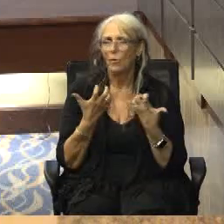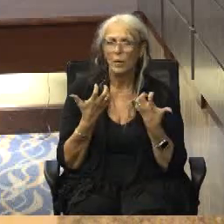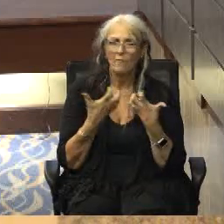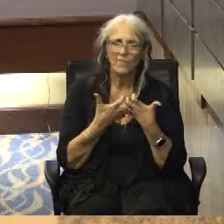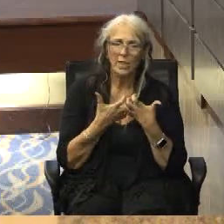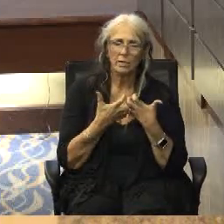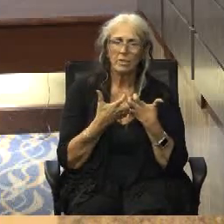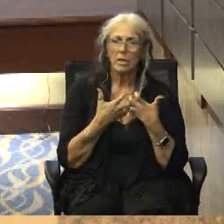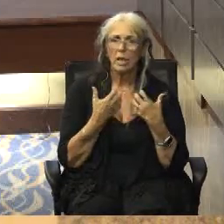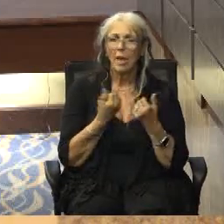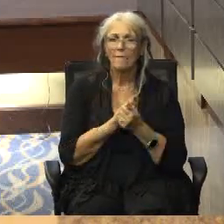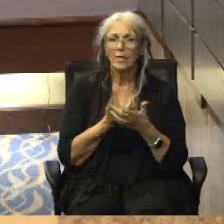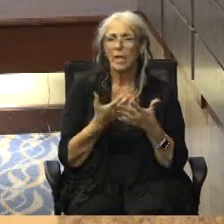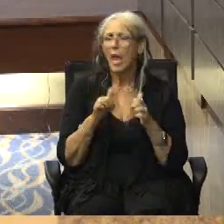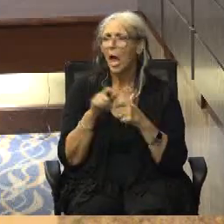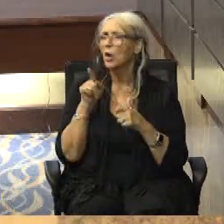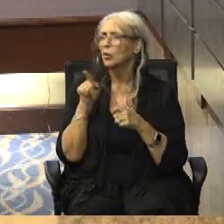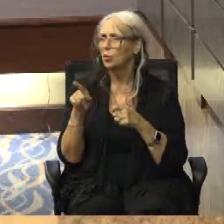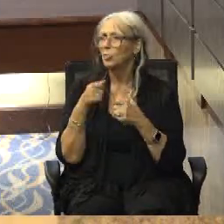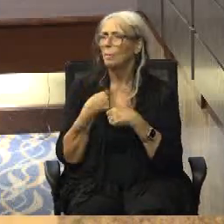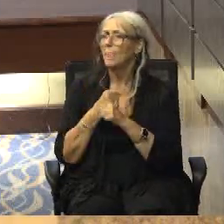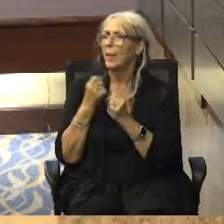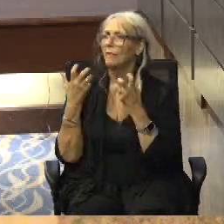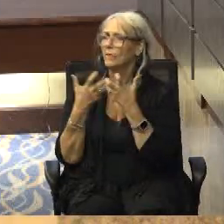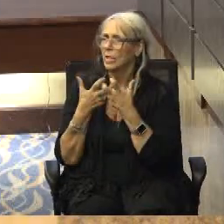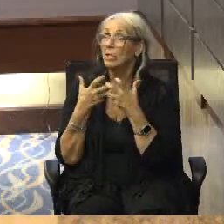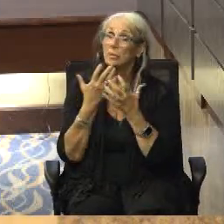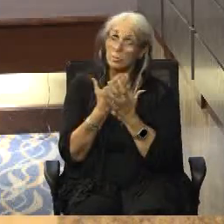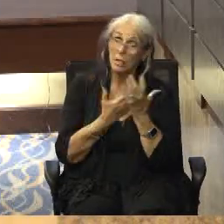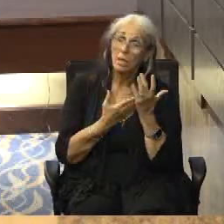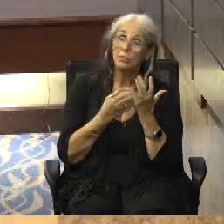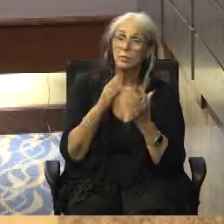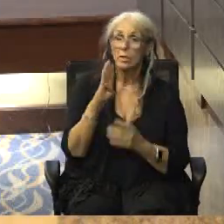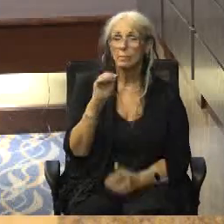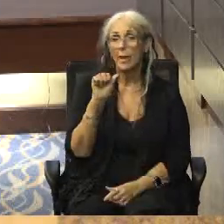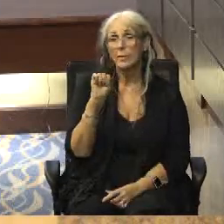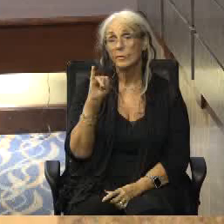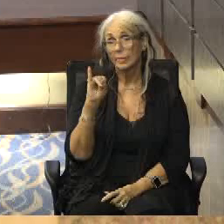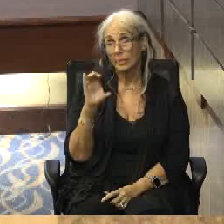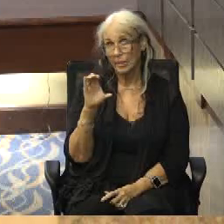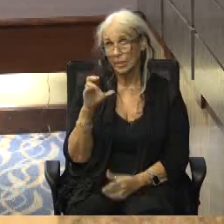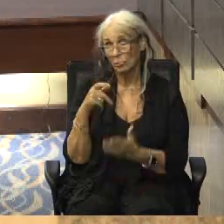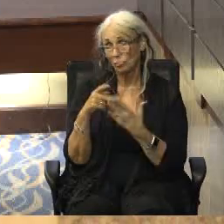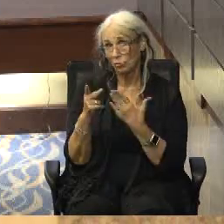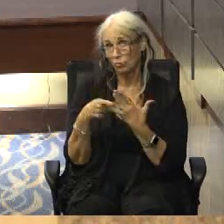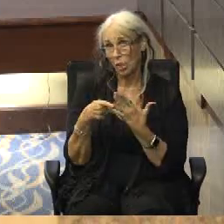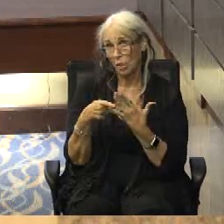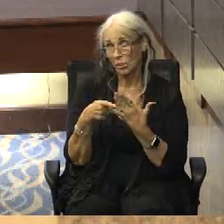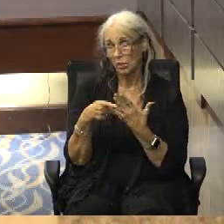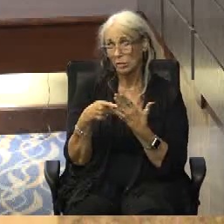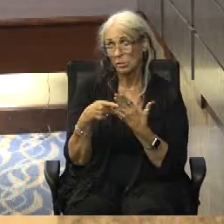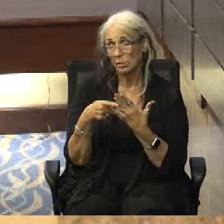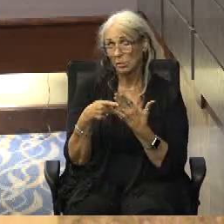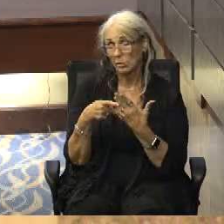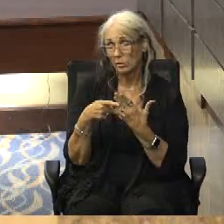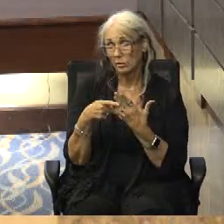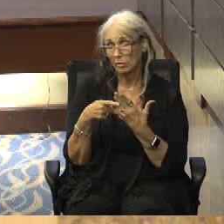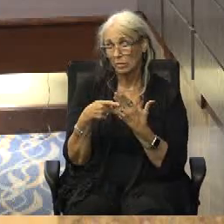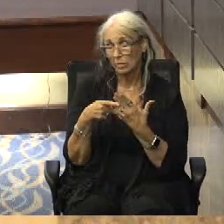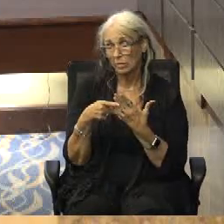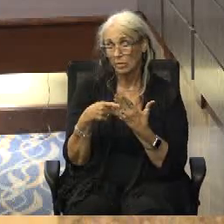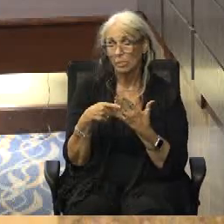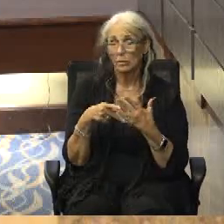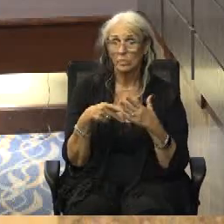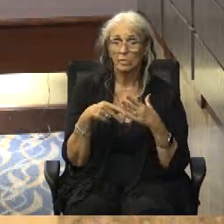you made it fit. Some of our basic projects that we're working on, like the Behavioral Health Crisis Hub, the